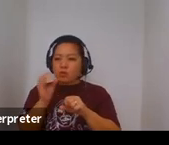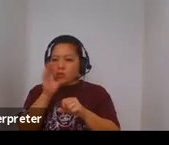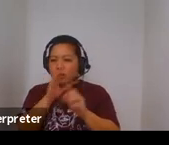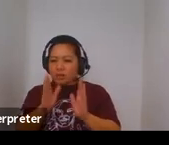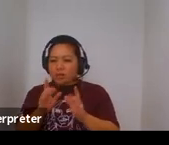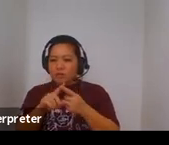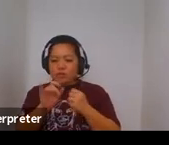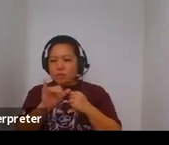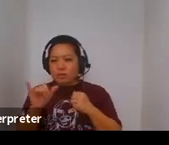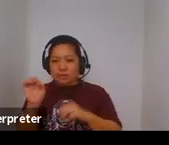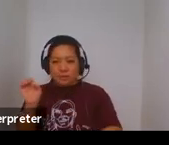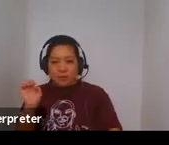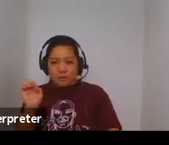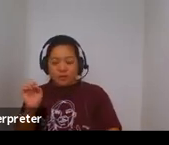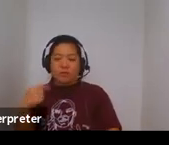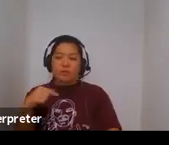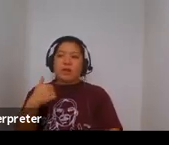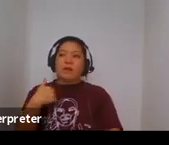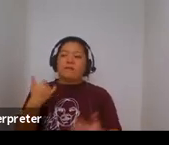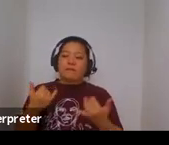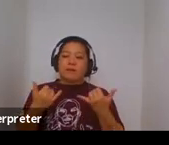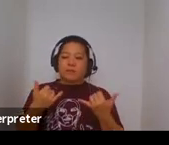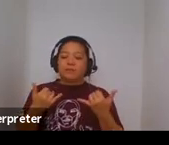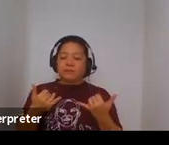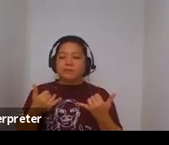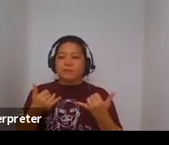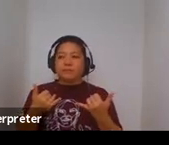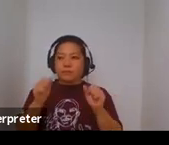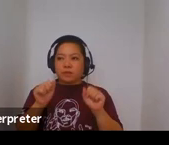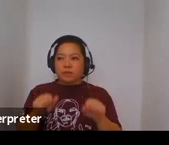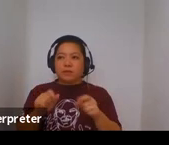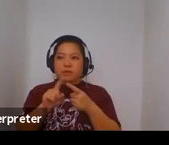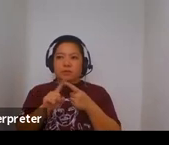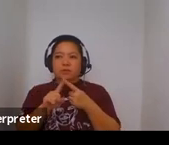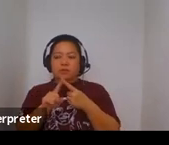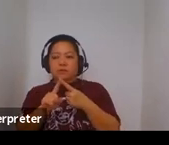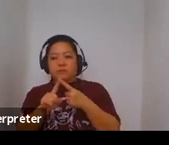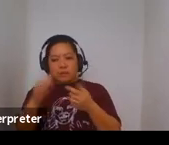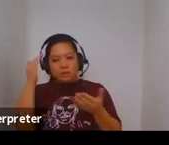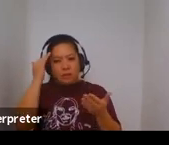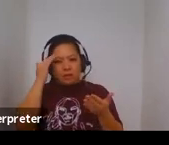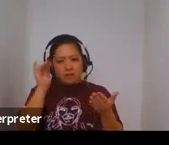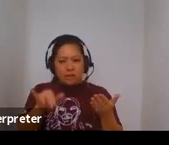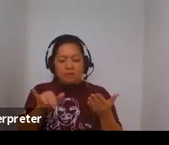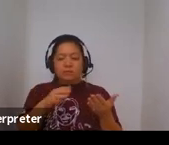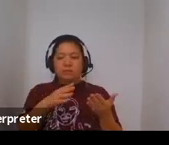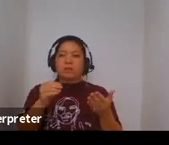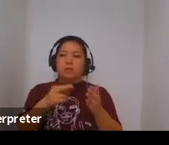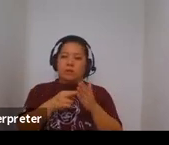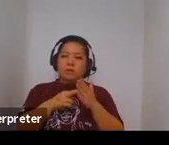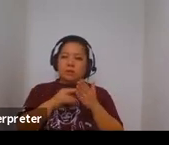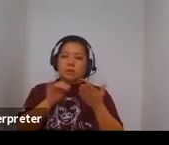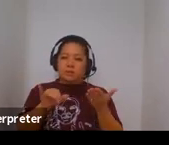these crises and tensions as well, being able to just acknowledge that and recognize